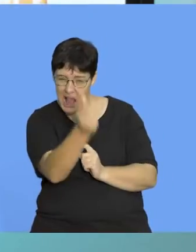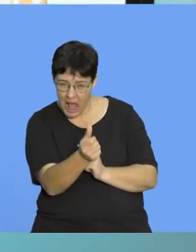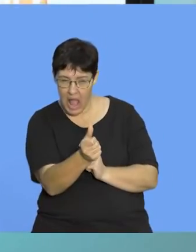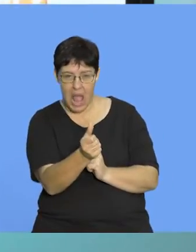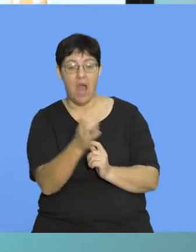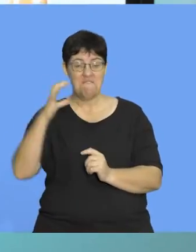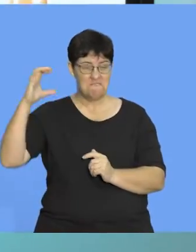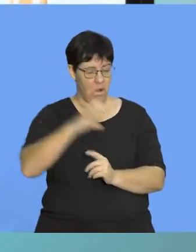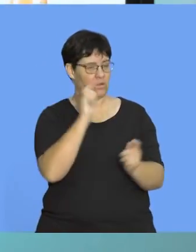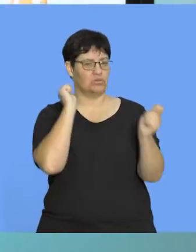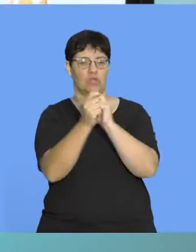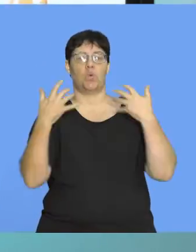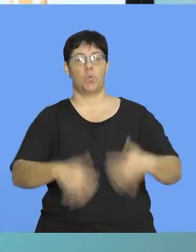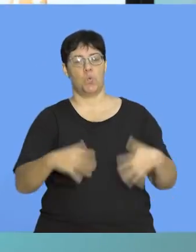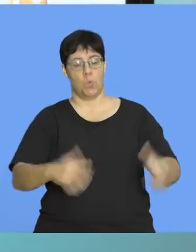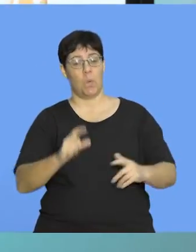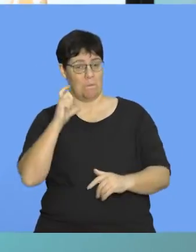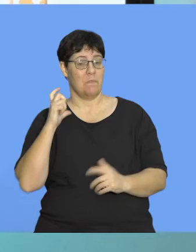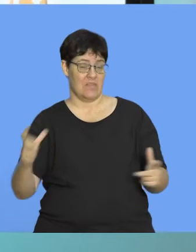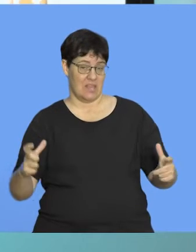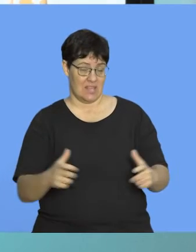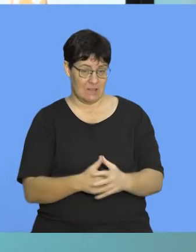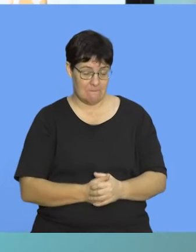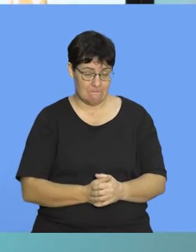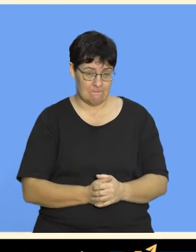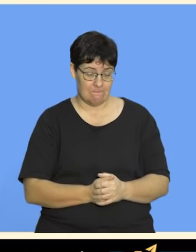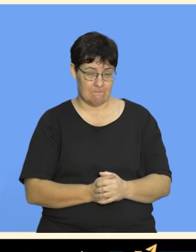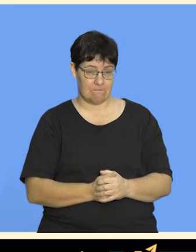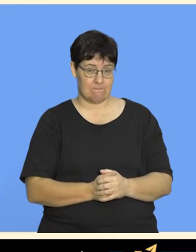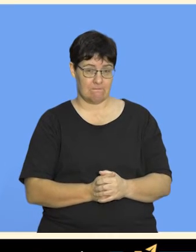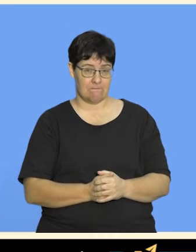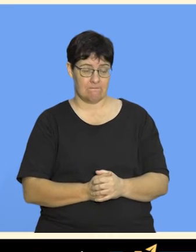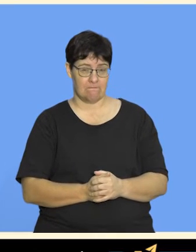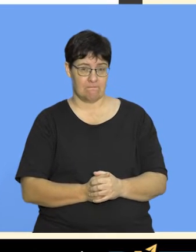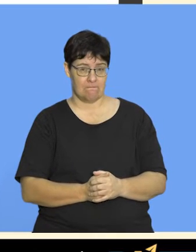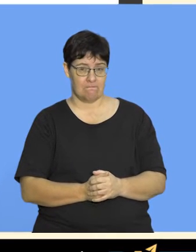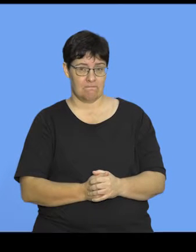big change in the force. That's very important.